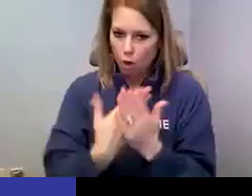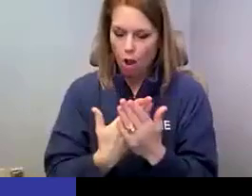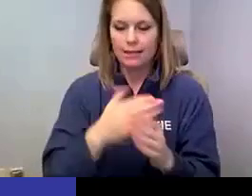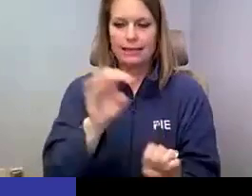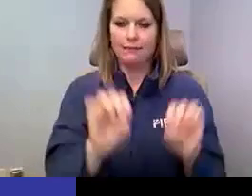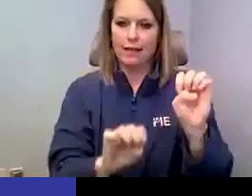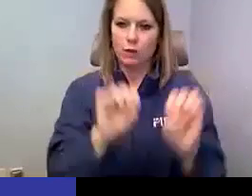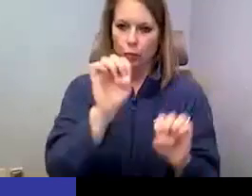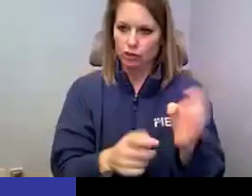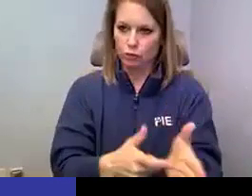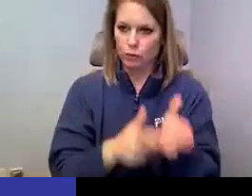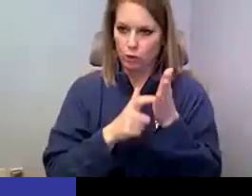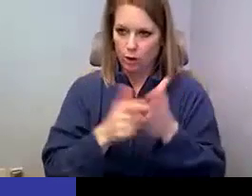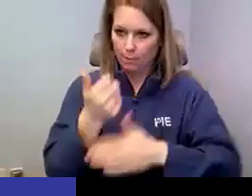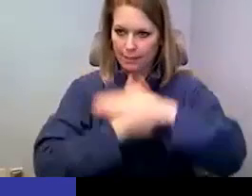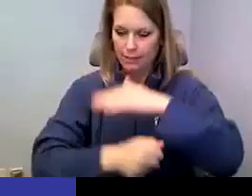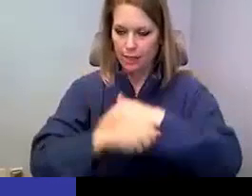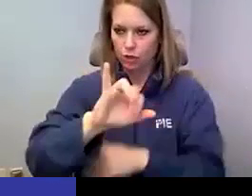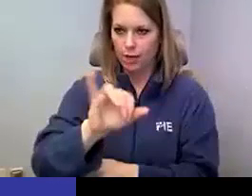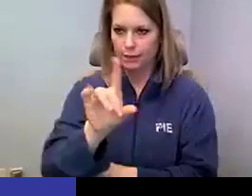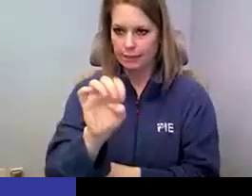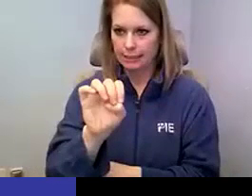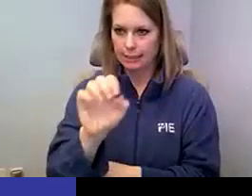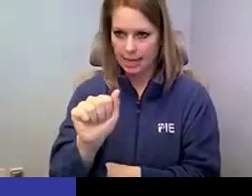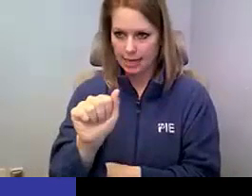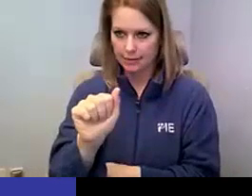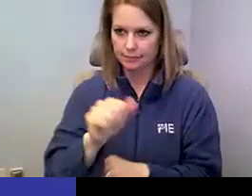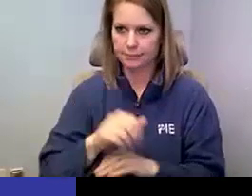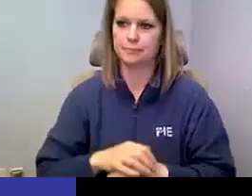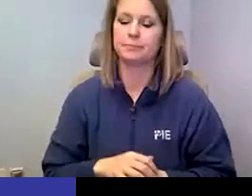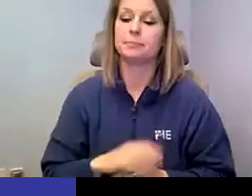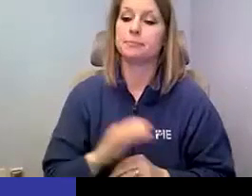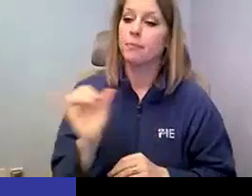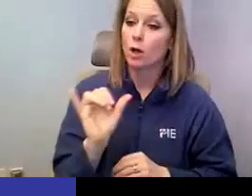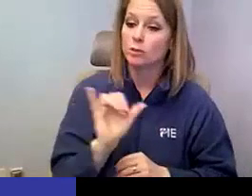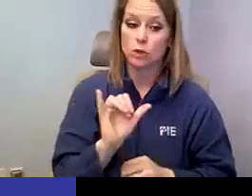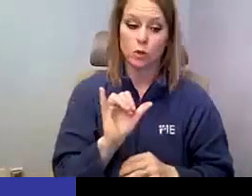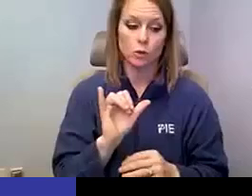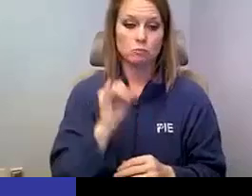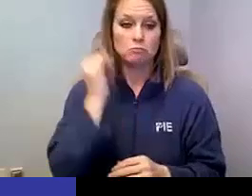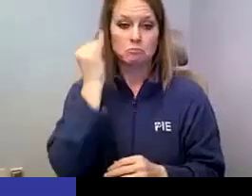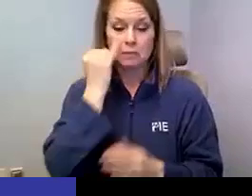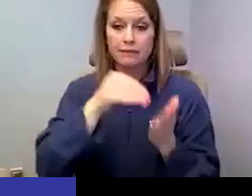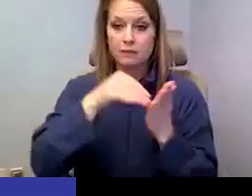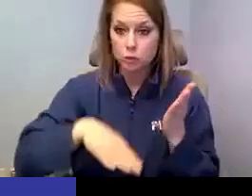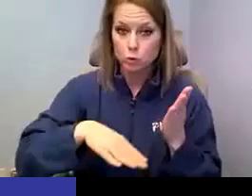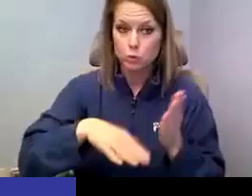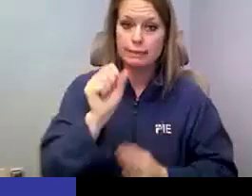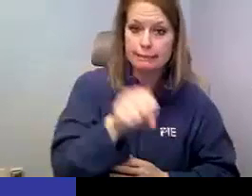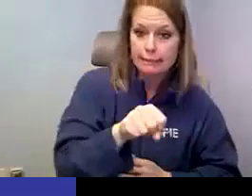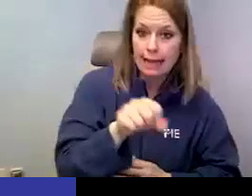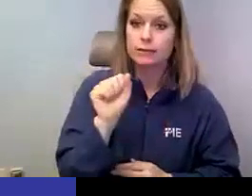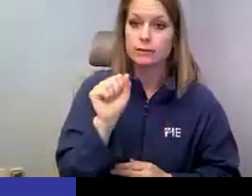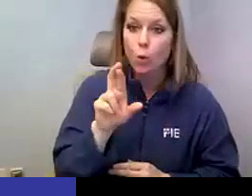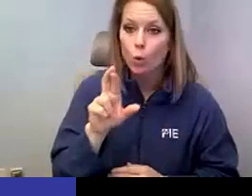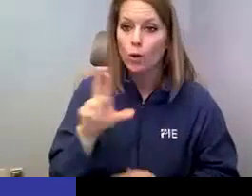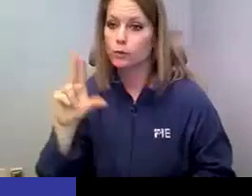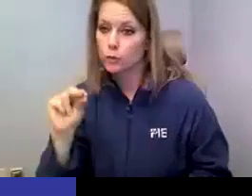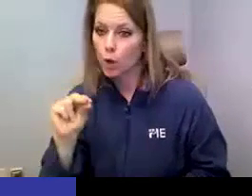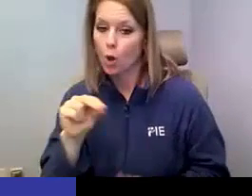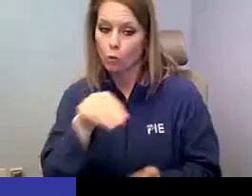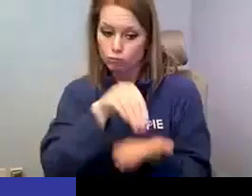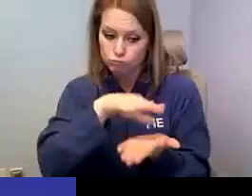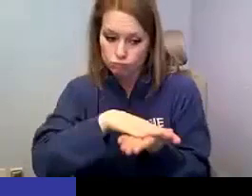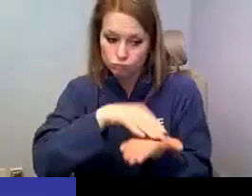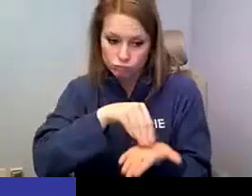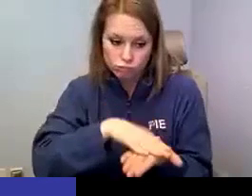IDEA. In particular, documenting whether a student does or does not meet criteria for a particular disability